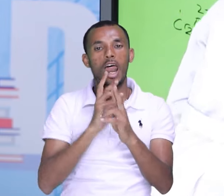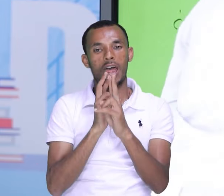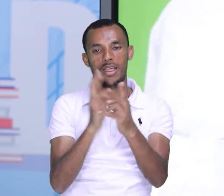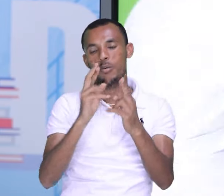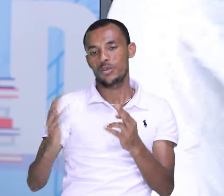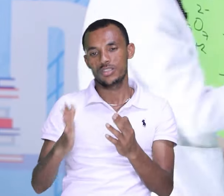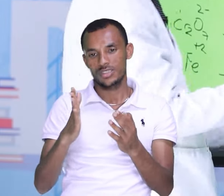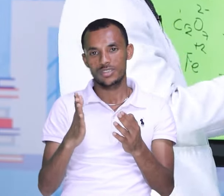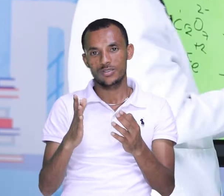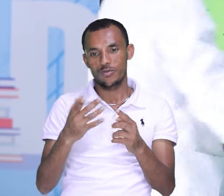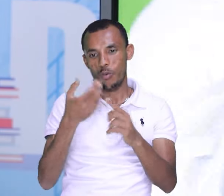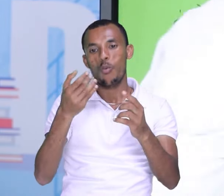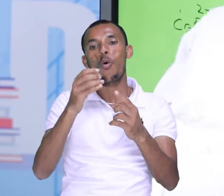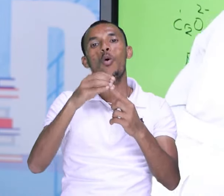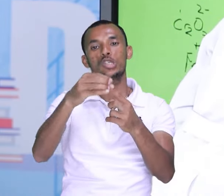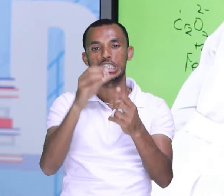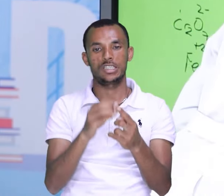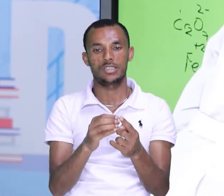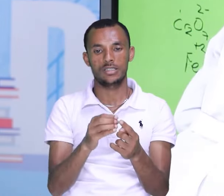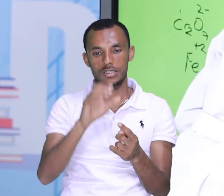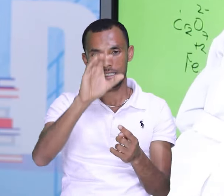position is from the oxidation. Reactant position is